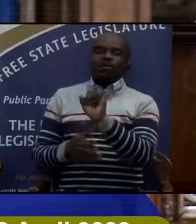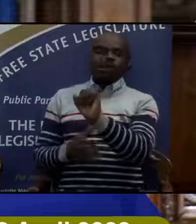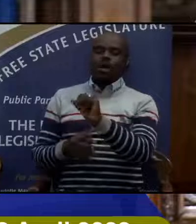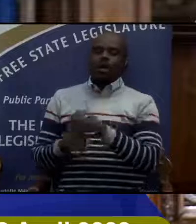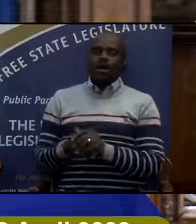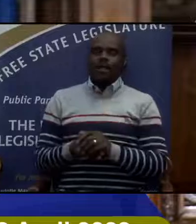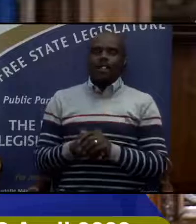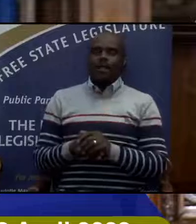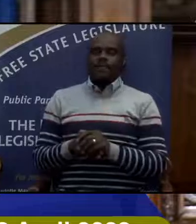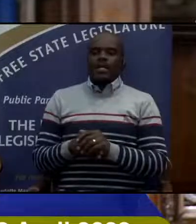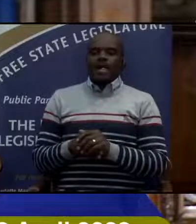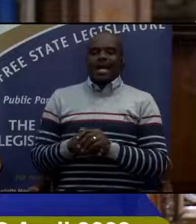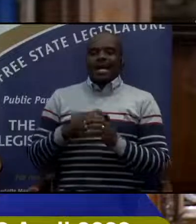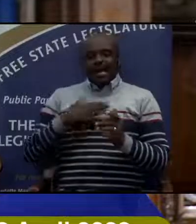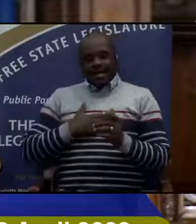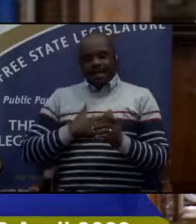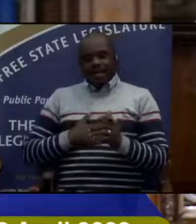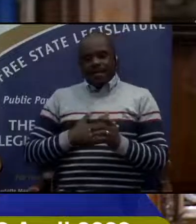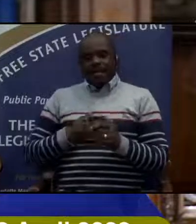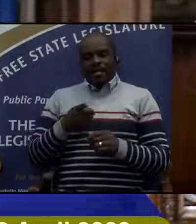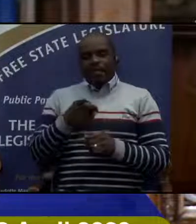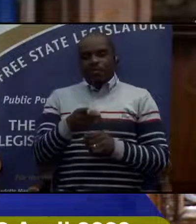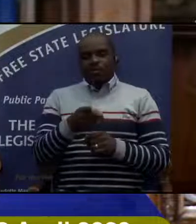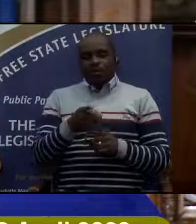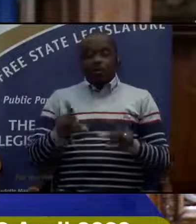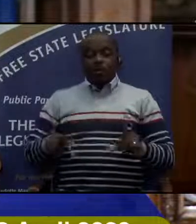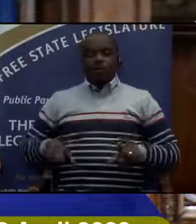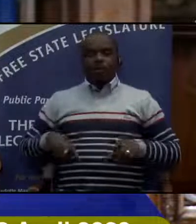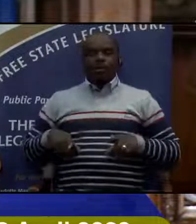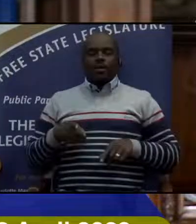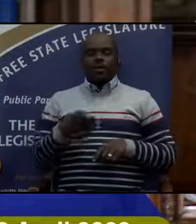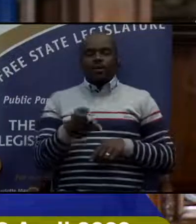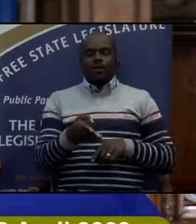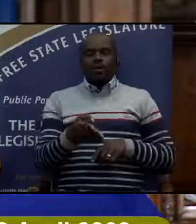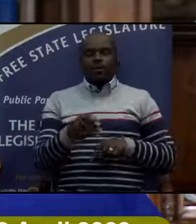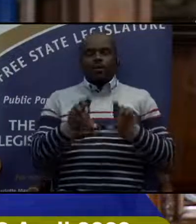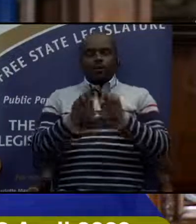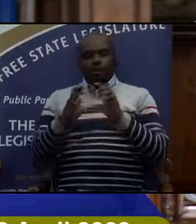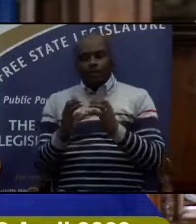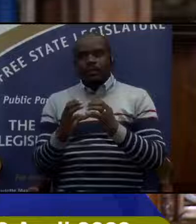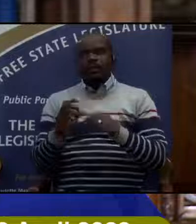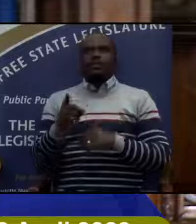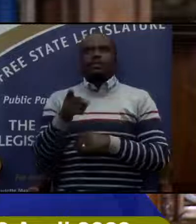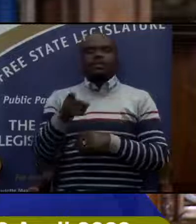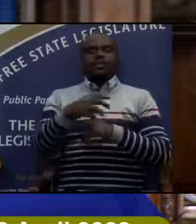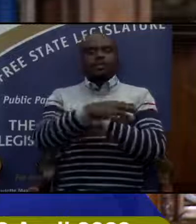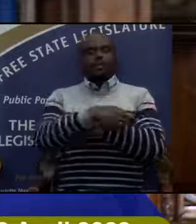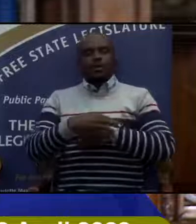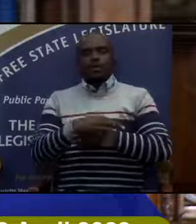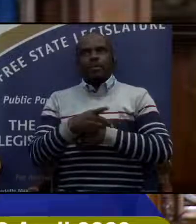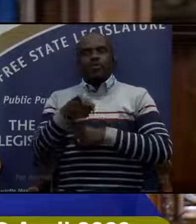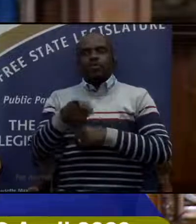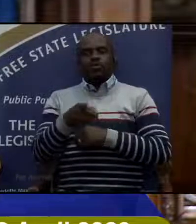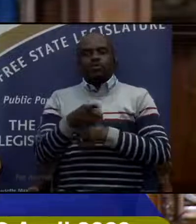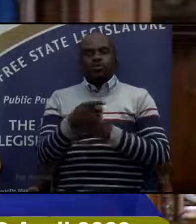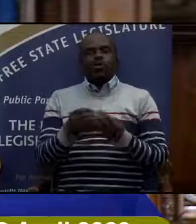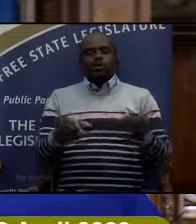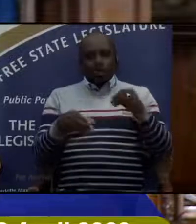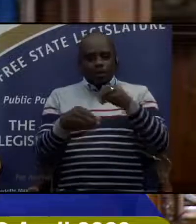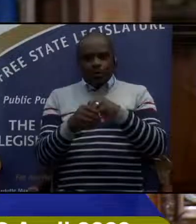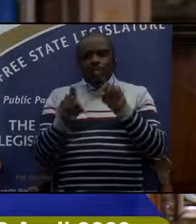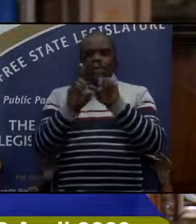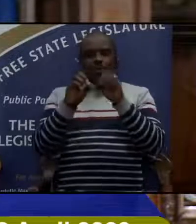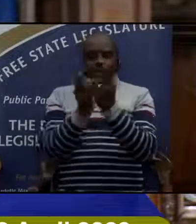living conditions of farm workers. That commission must take Department of Agriculture, Department of Police, Department